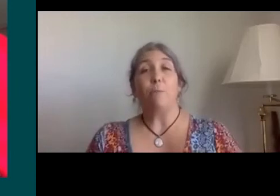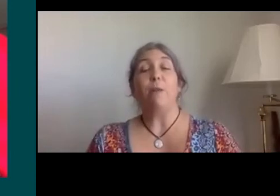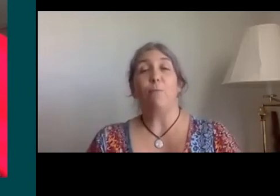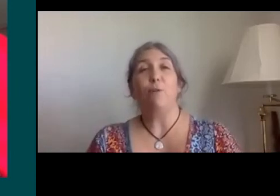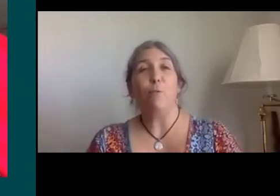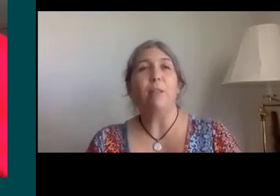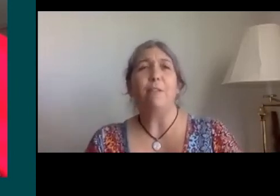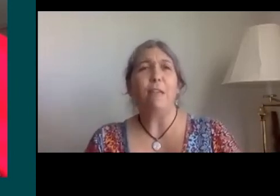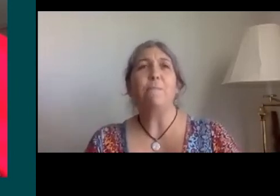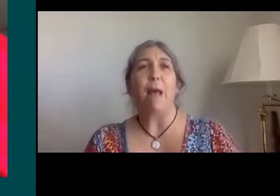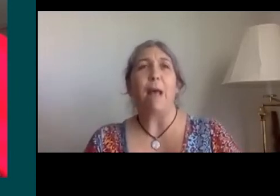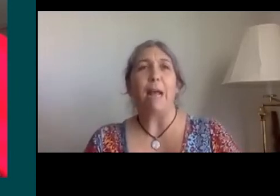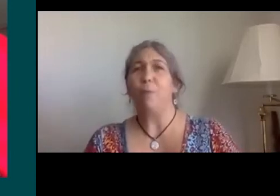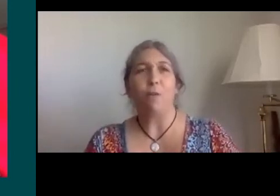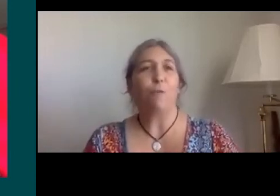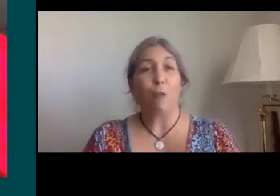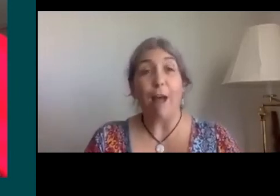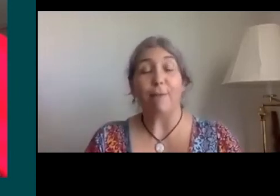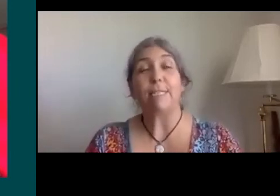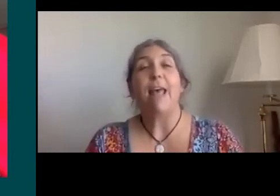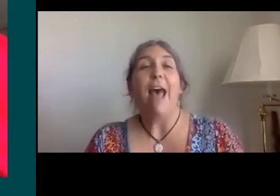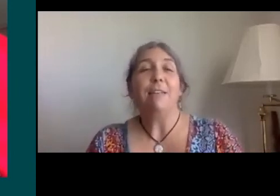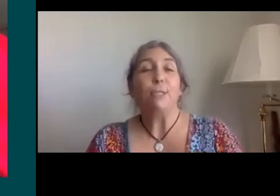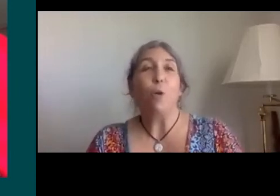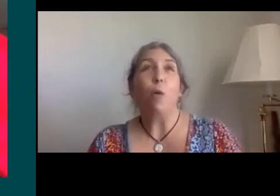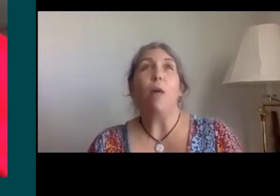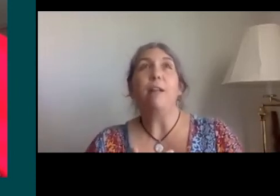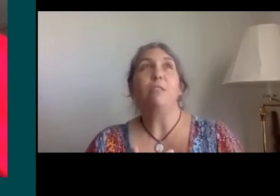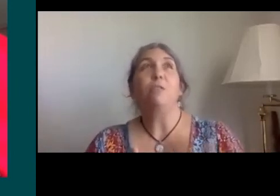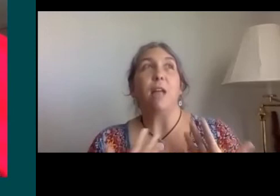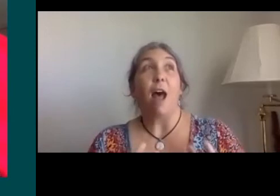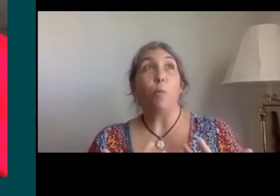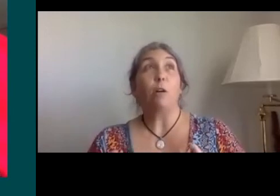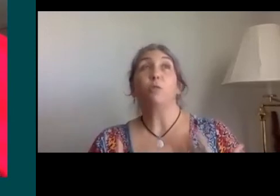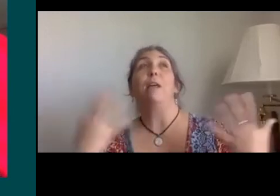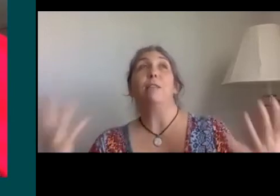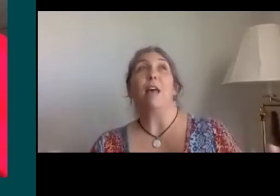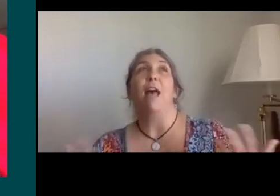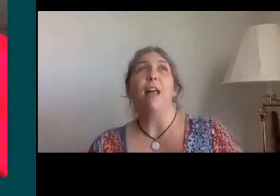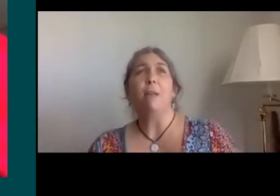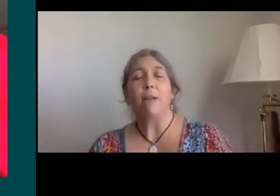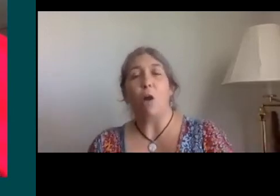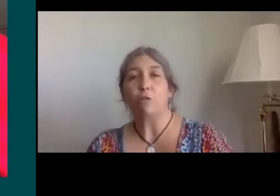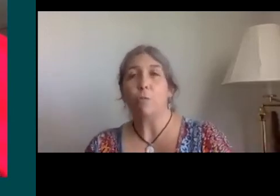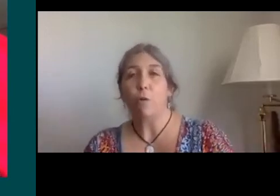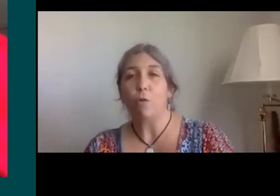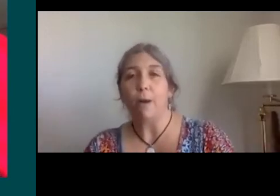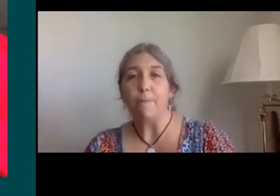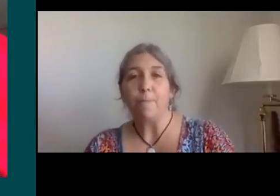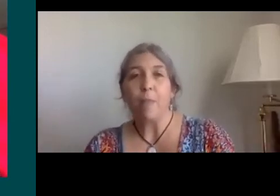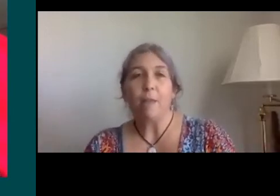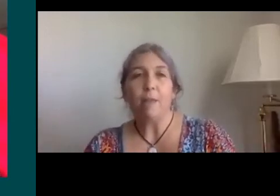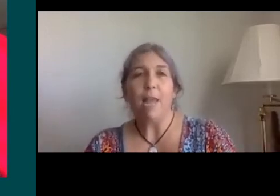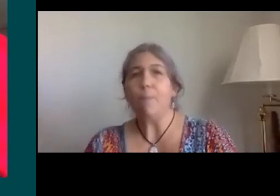other people who were living messy, beautiful lives. And so a lot of the students I worked with at the end of my doctoral